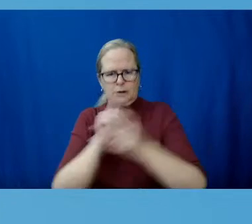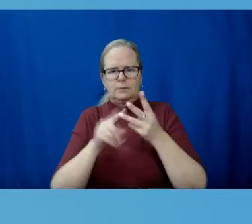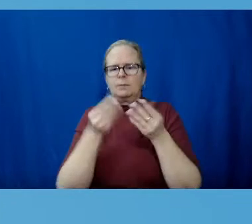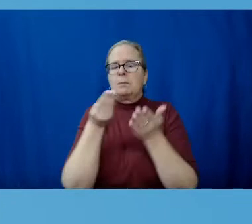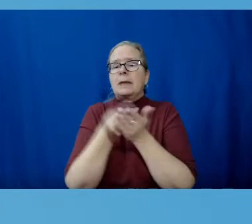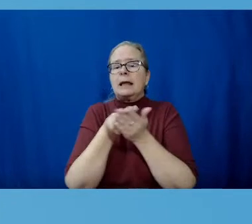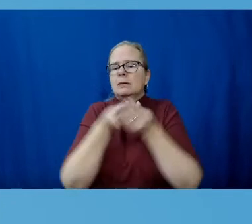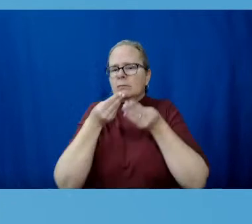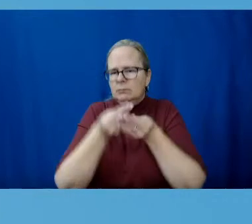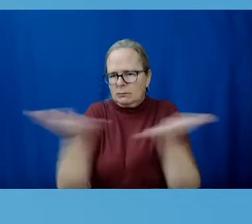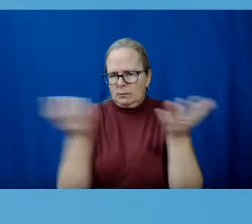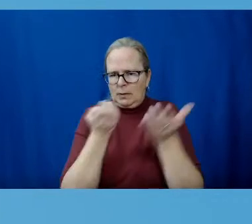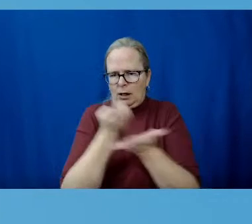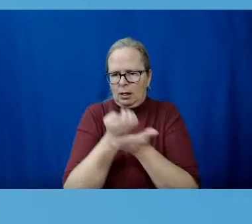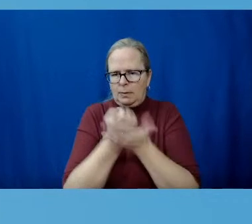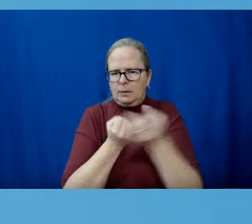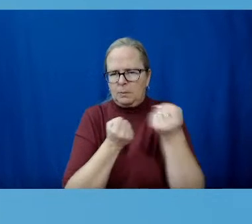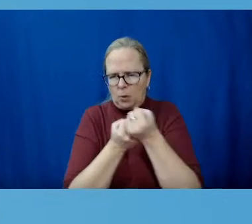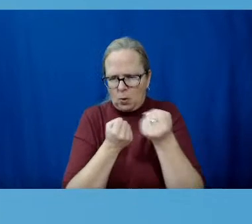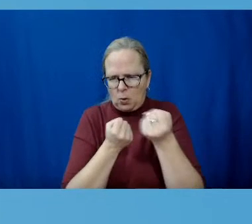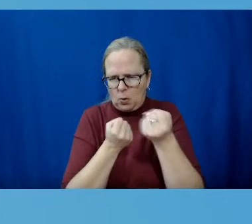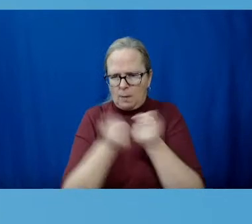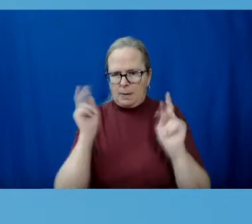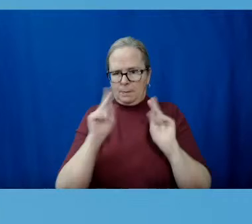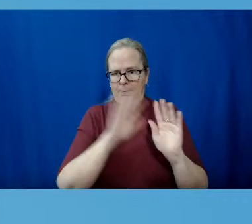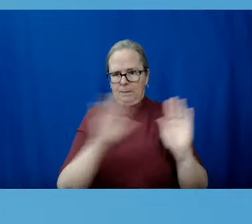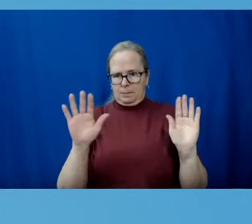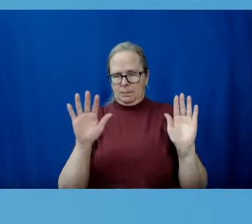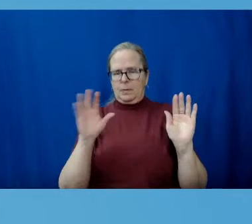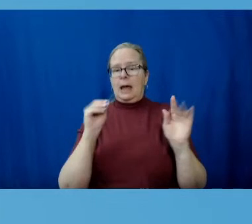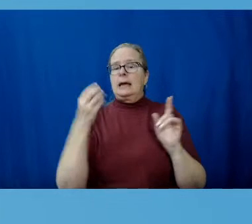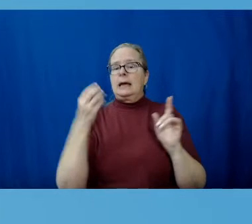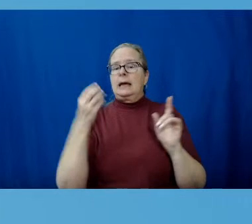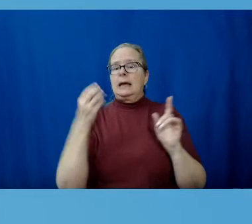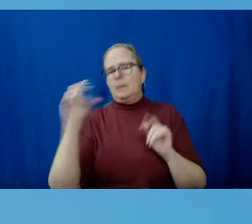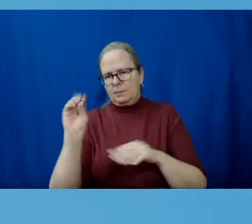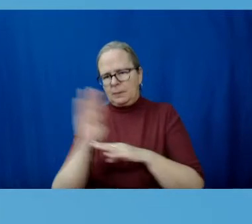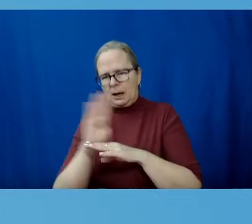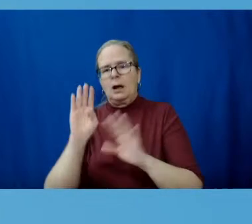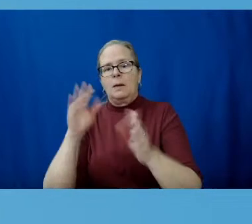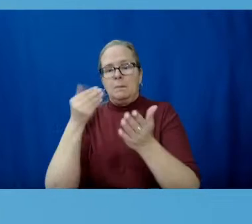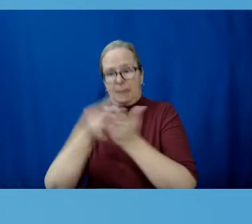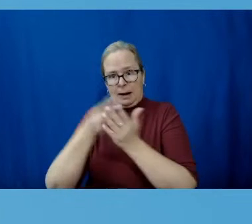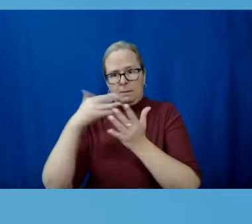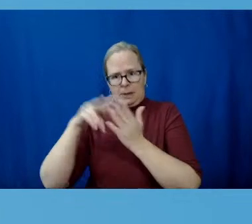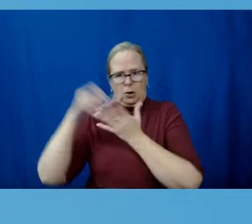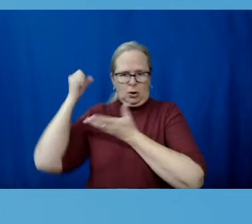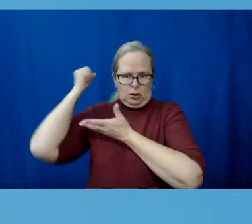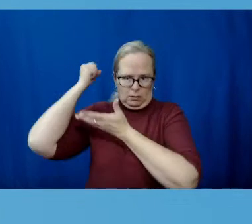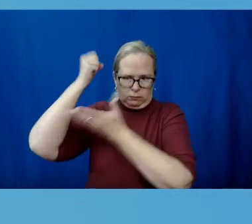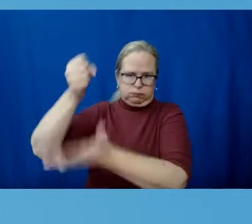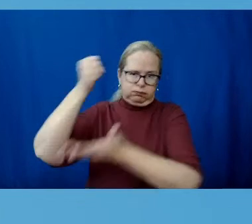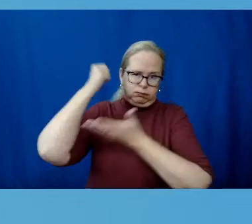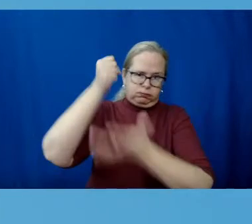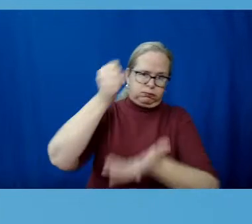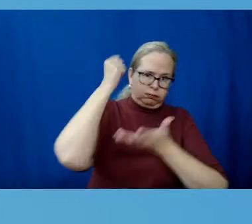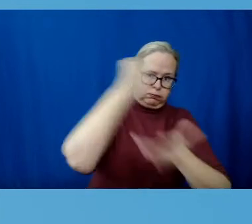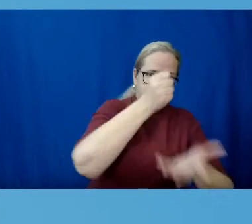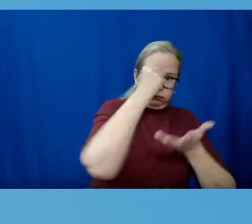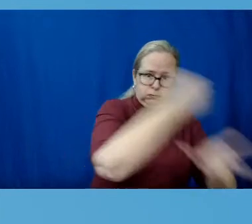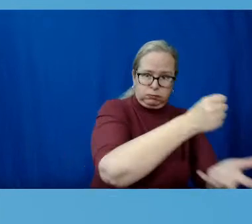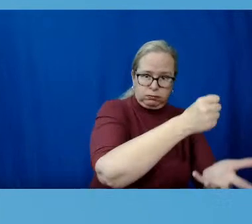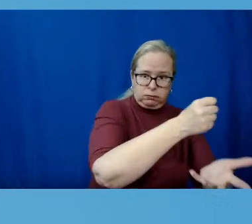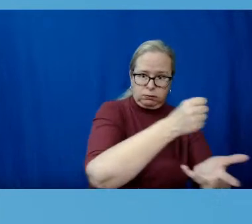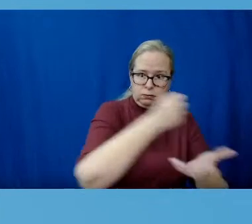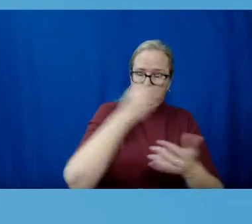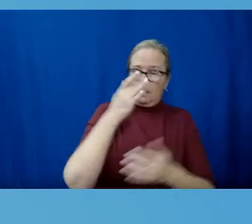companies. Dramatically so. The provinces were in charge of vaccine distribution, and I thought